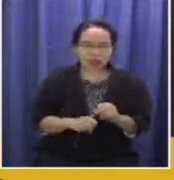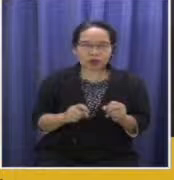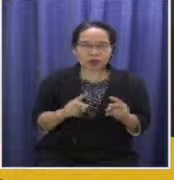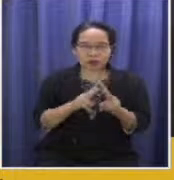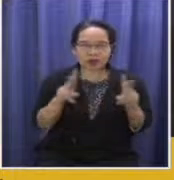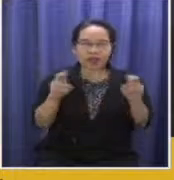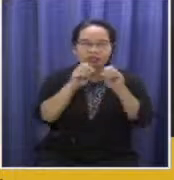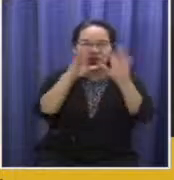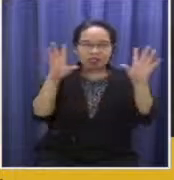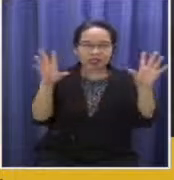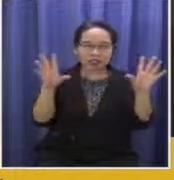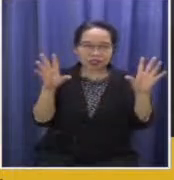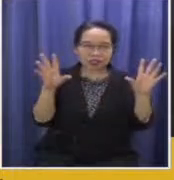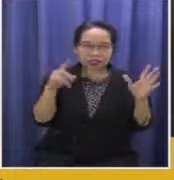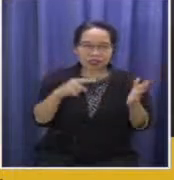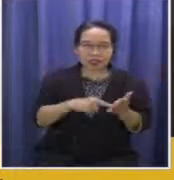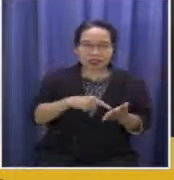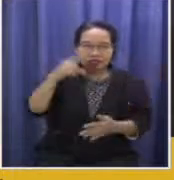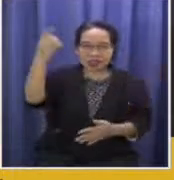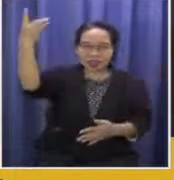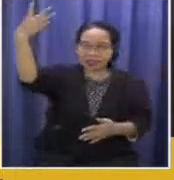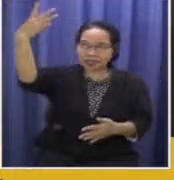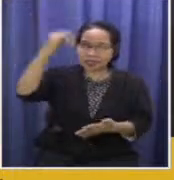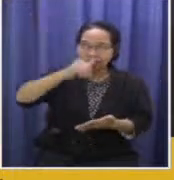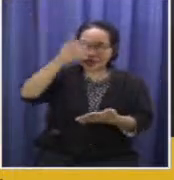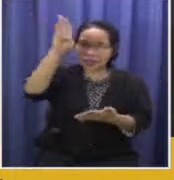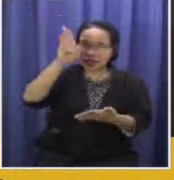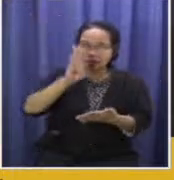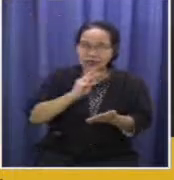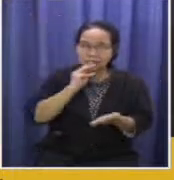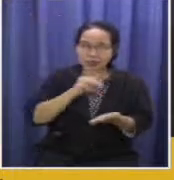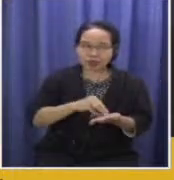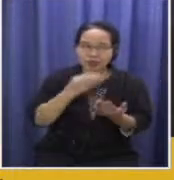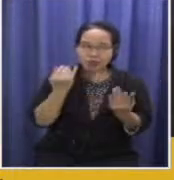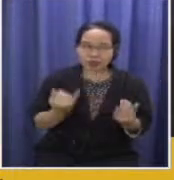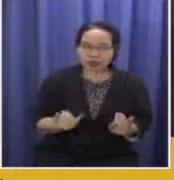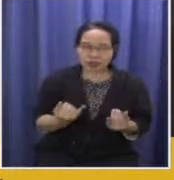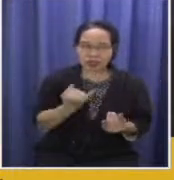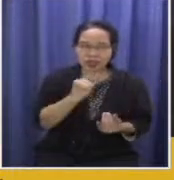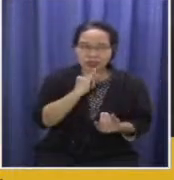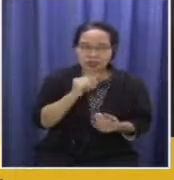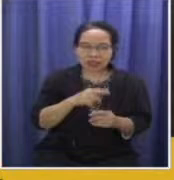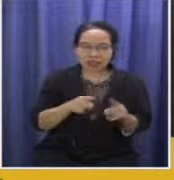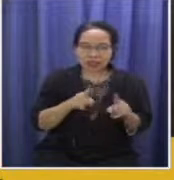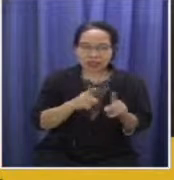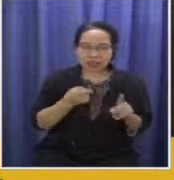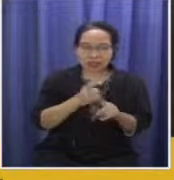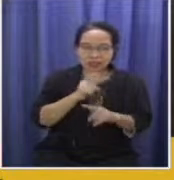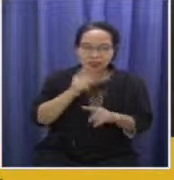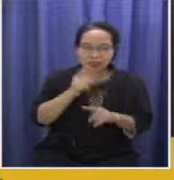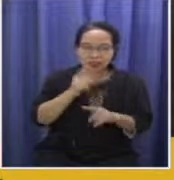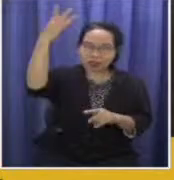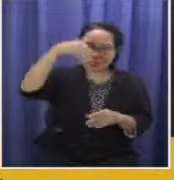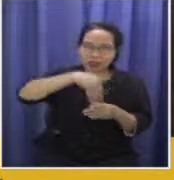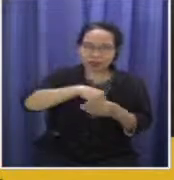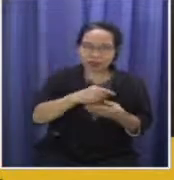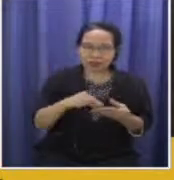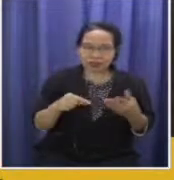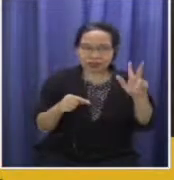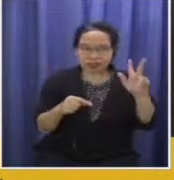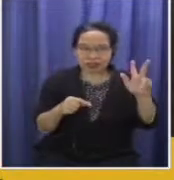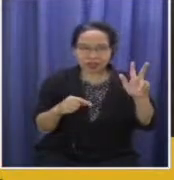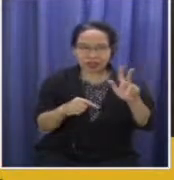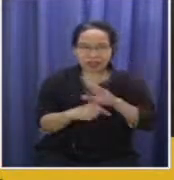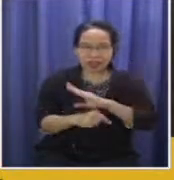very clear. This light that God is mentioning now is different from the light in verse 3